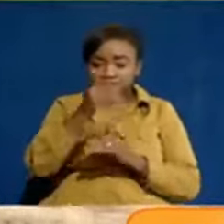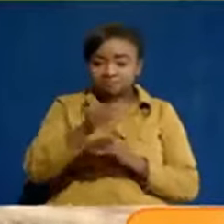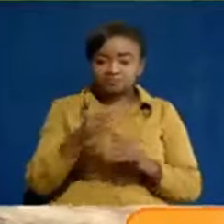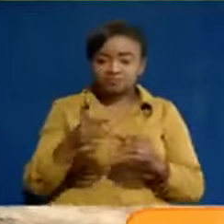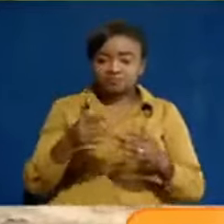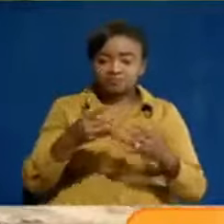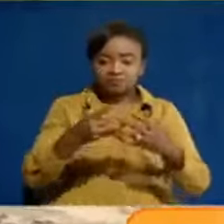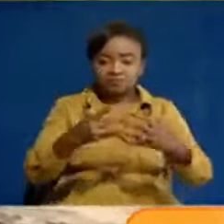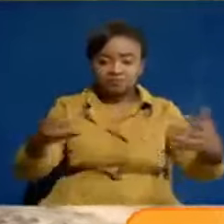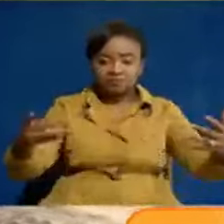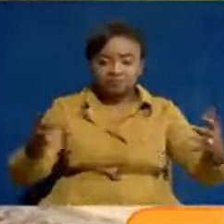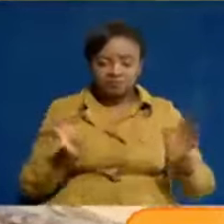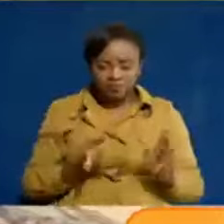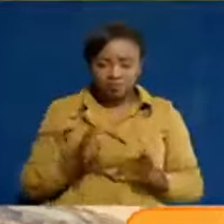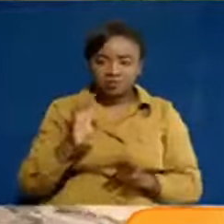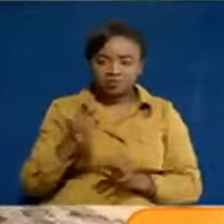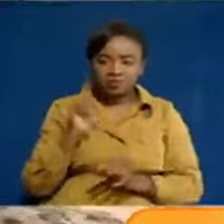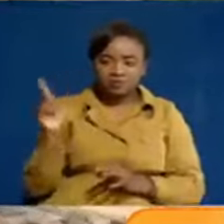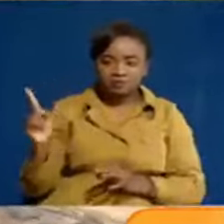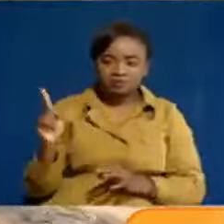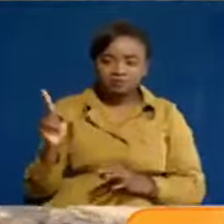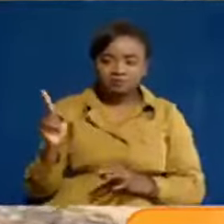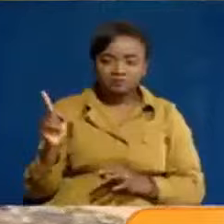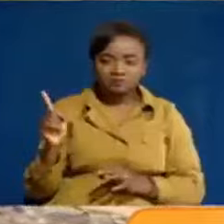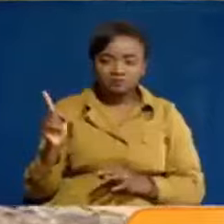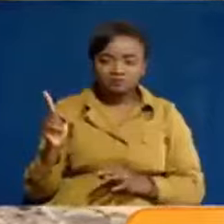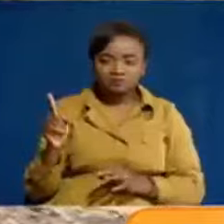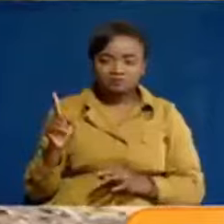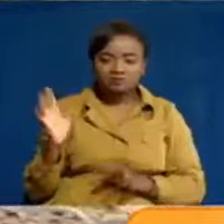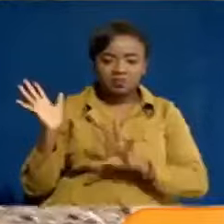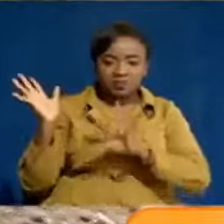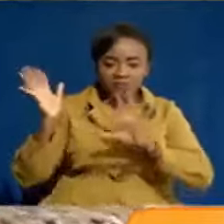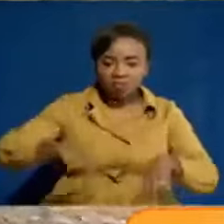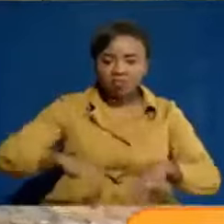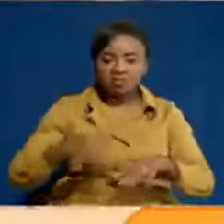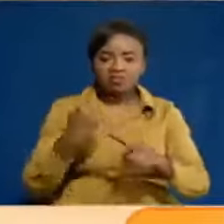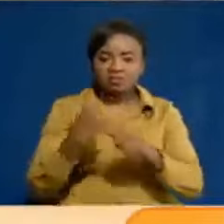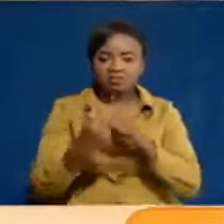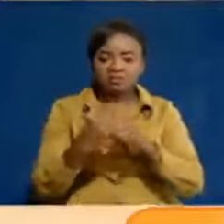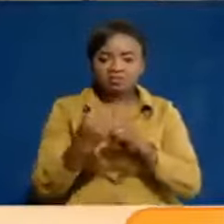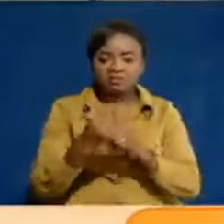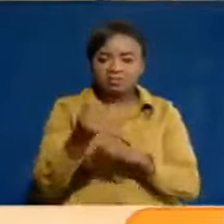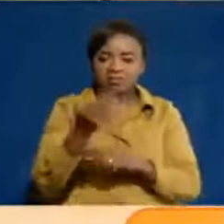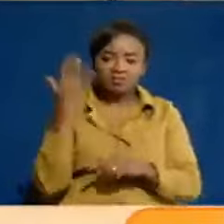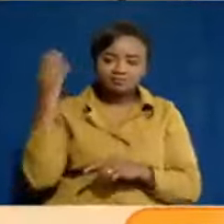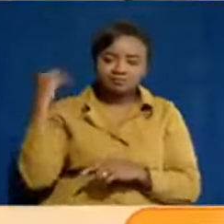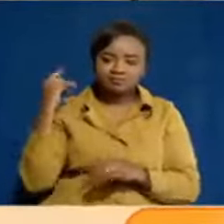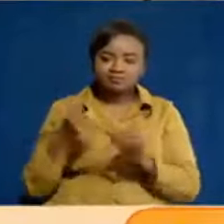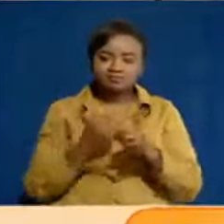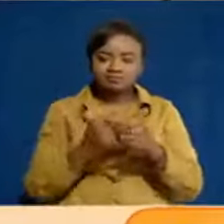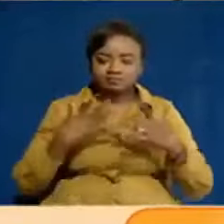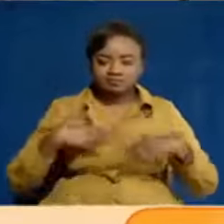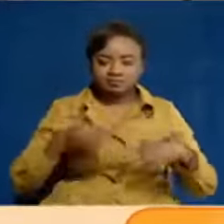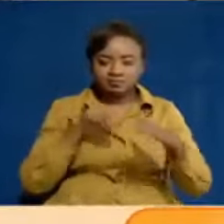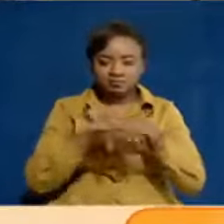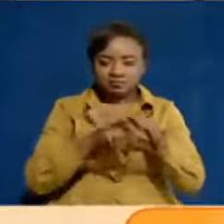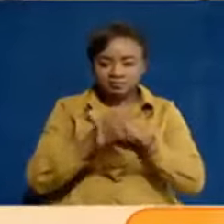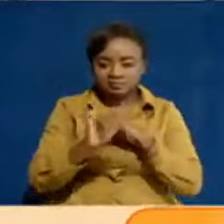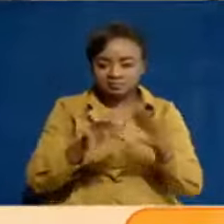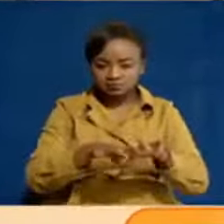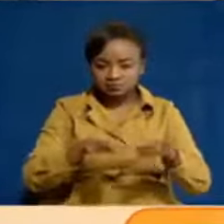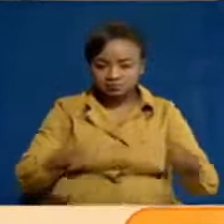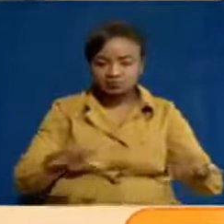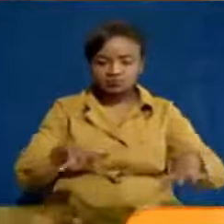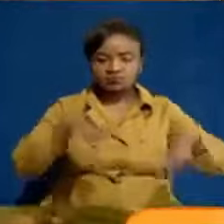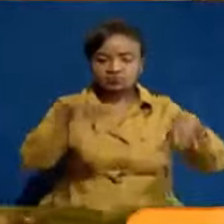wall around the 6-acre piece of land was demolished a few years back. Encroachers accessed the area,